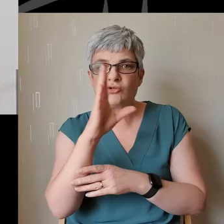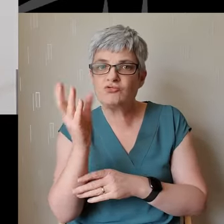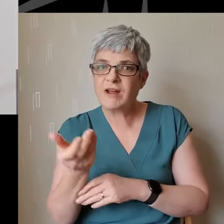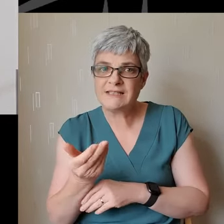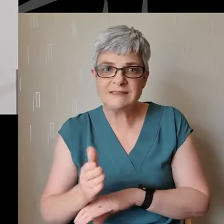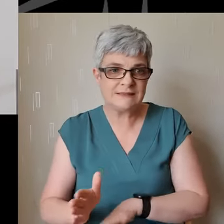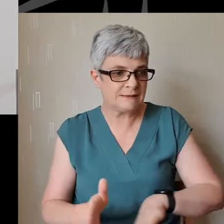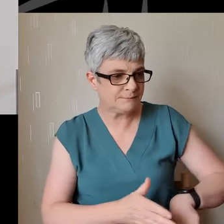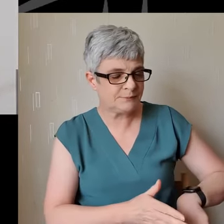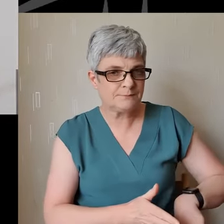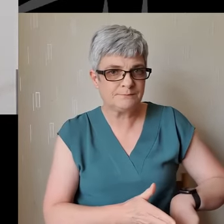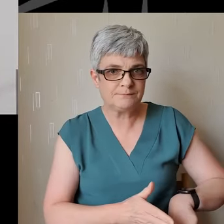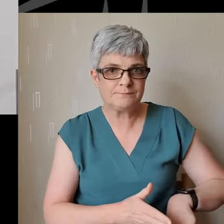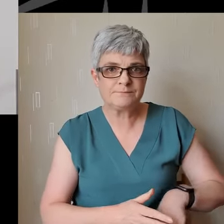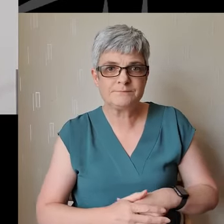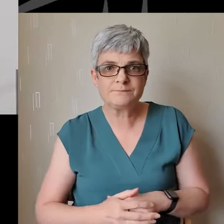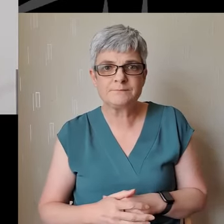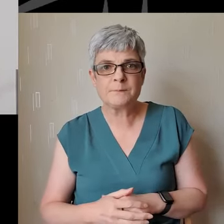pushed out of Christmas.